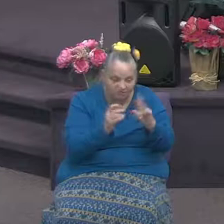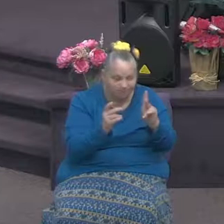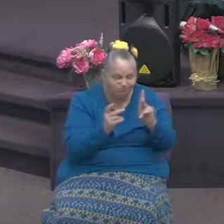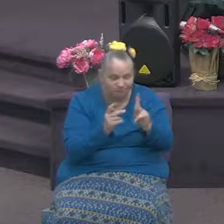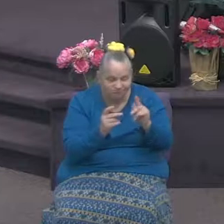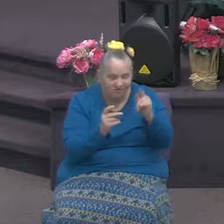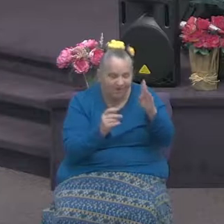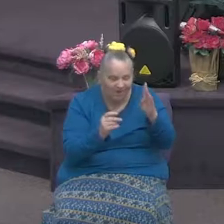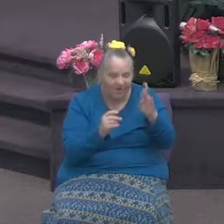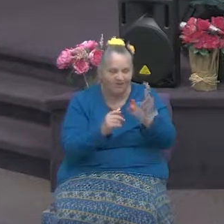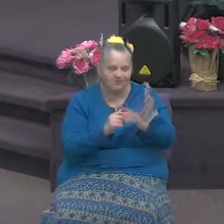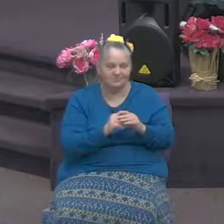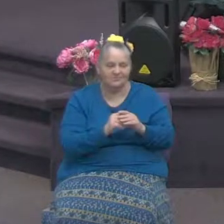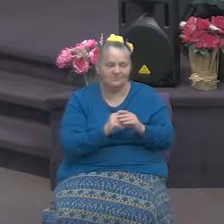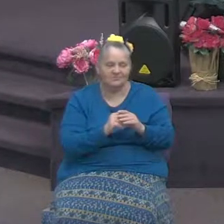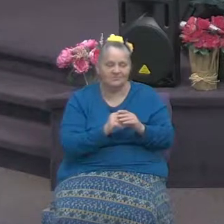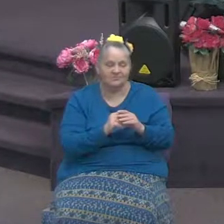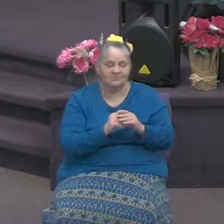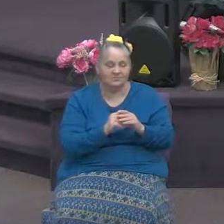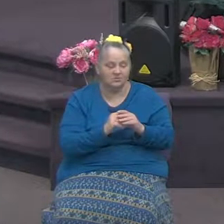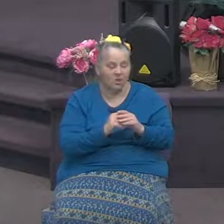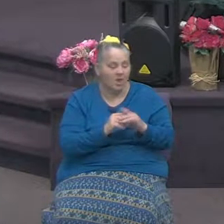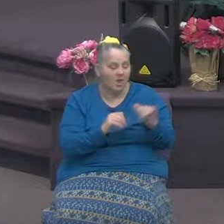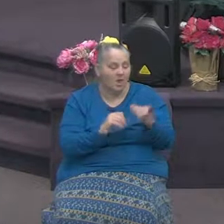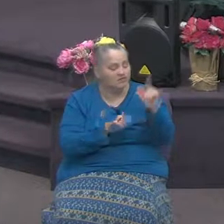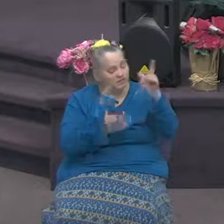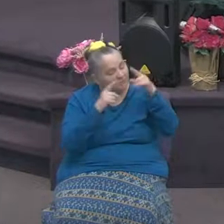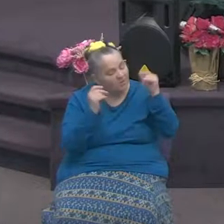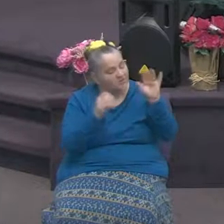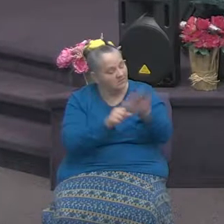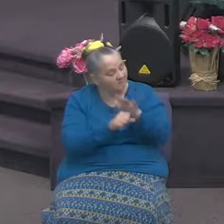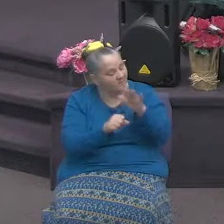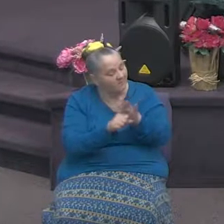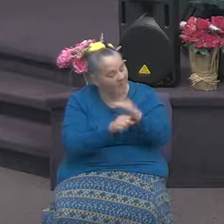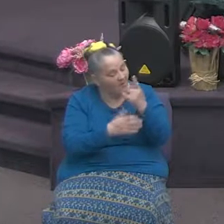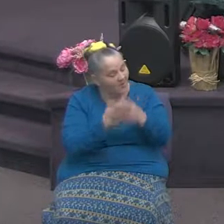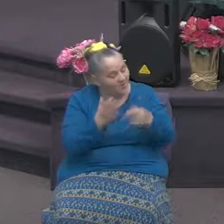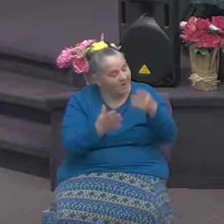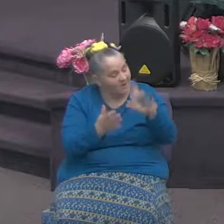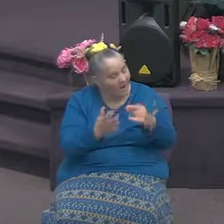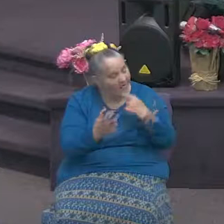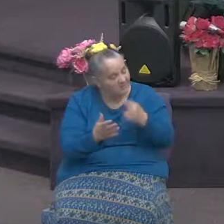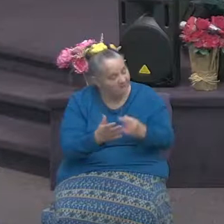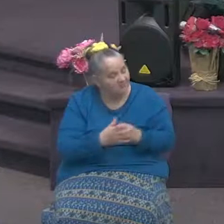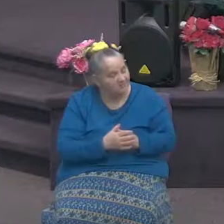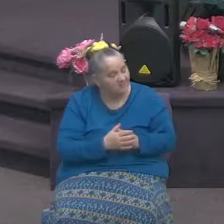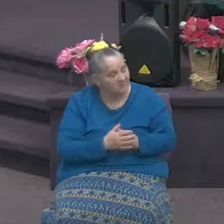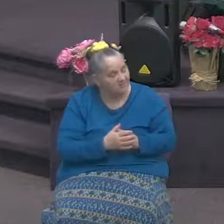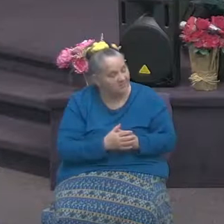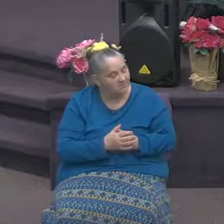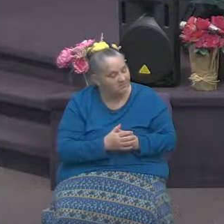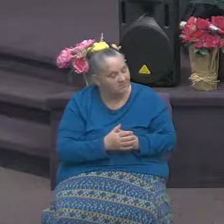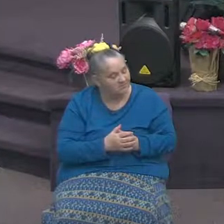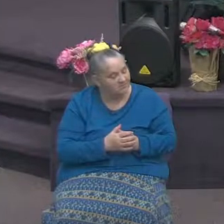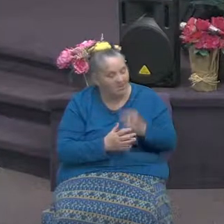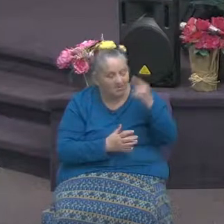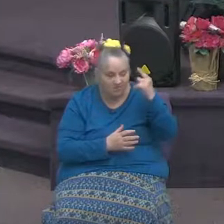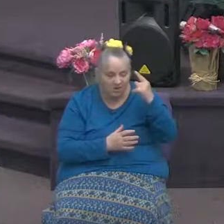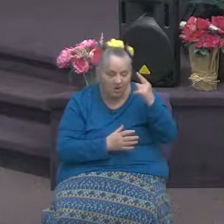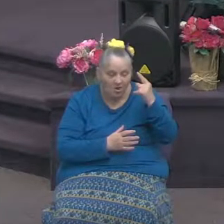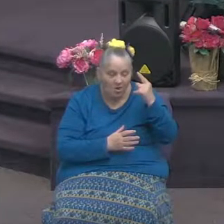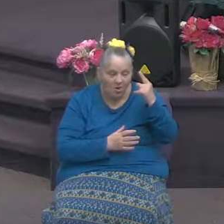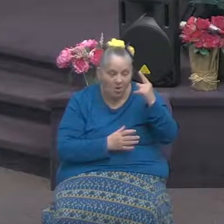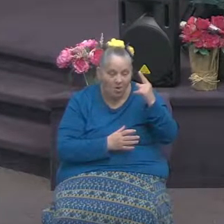instructions by God. So as Moses fulfilled exactly what God said, you can consider Moses